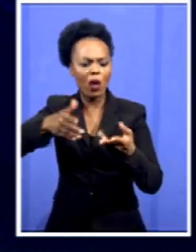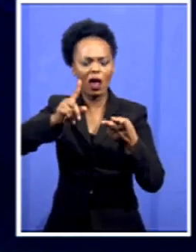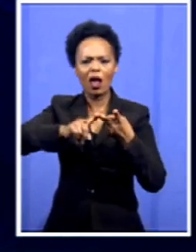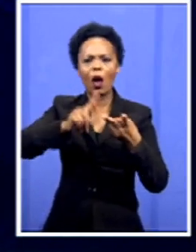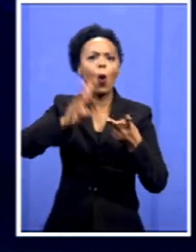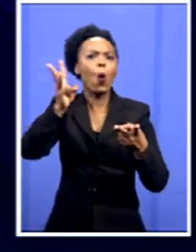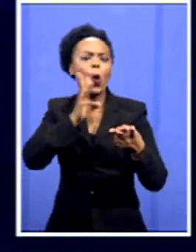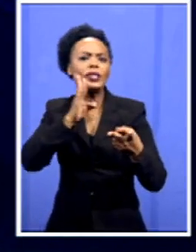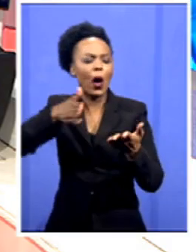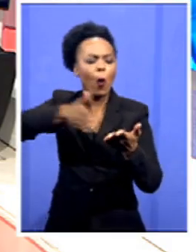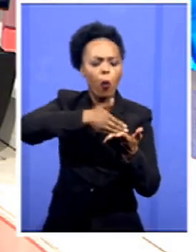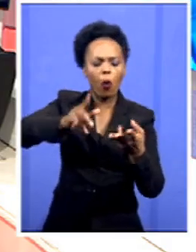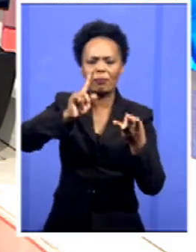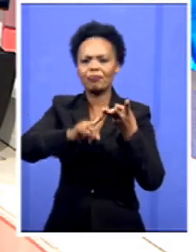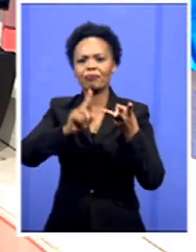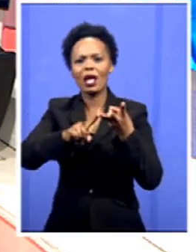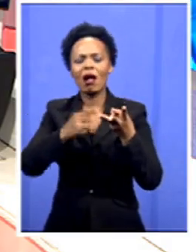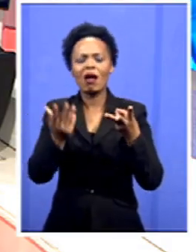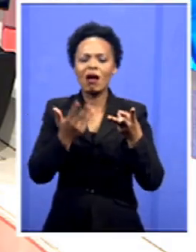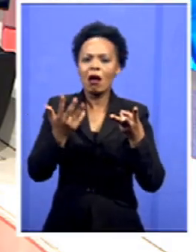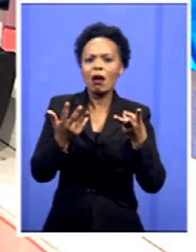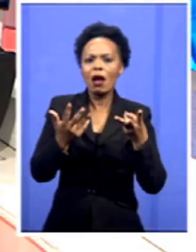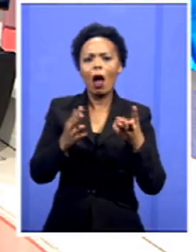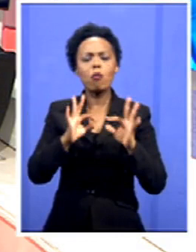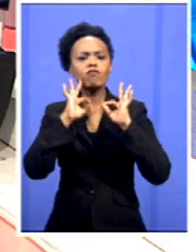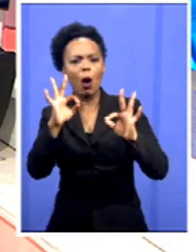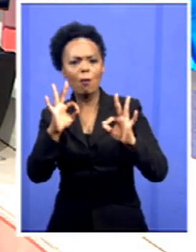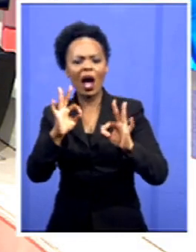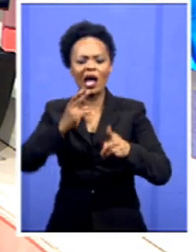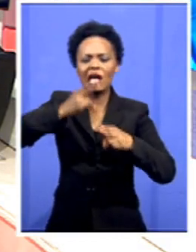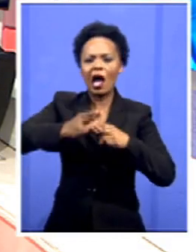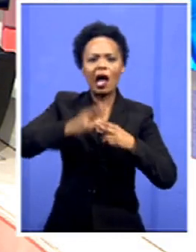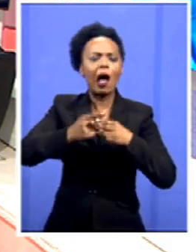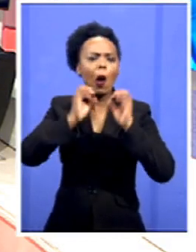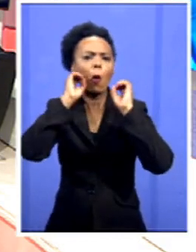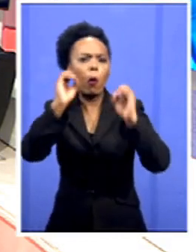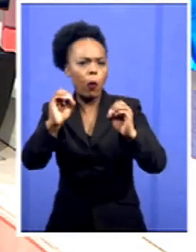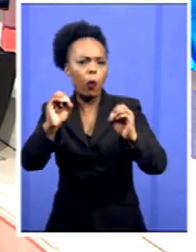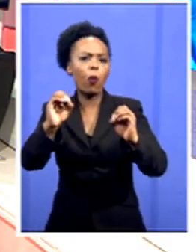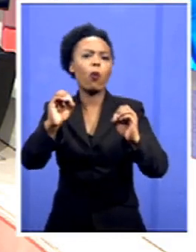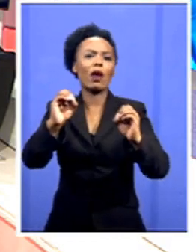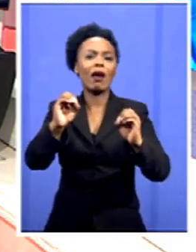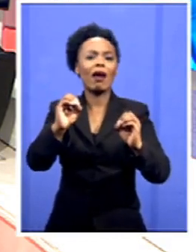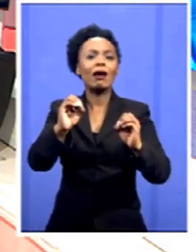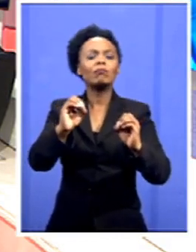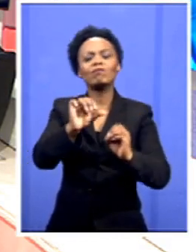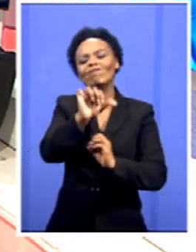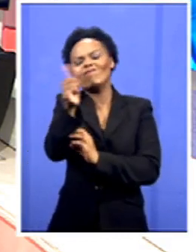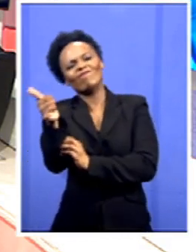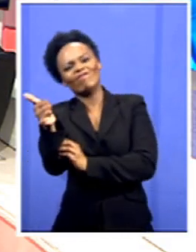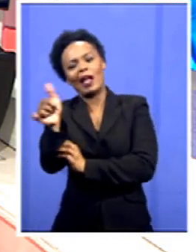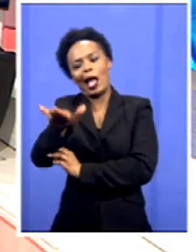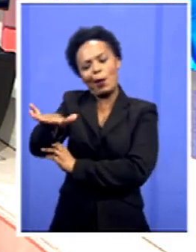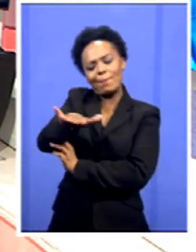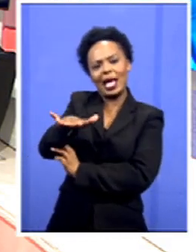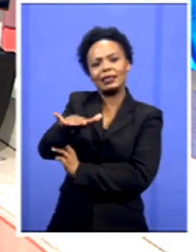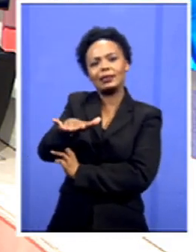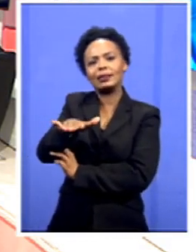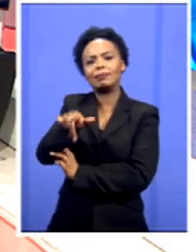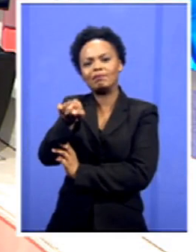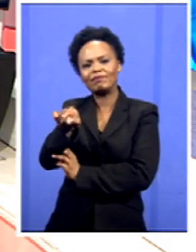have running water, they do not have proper sanitation. And right just across